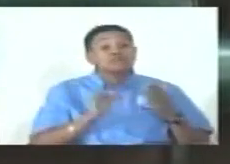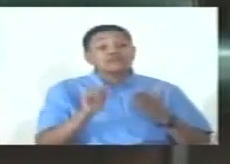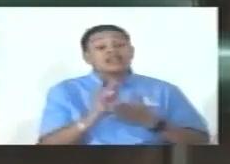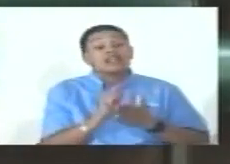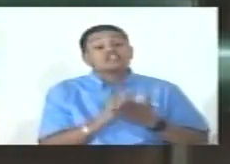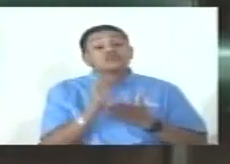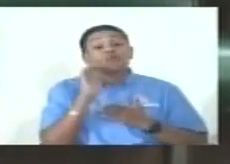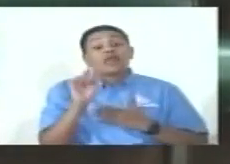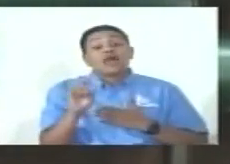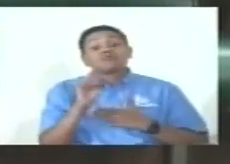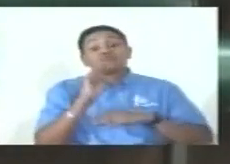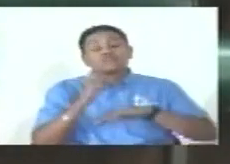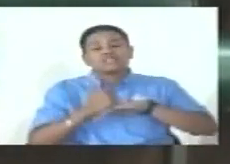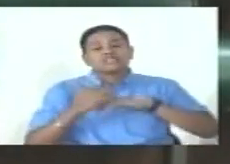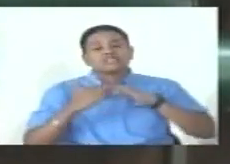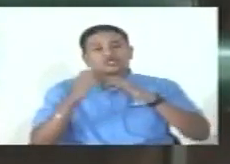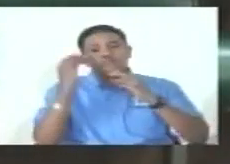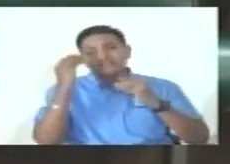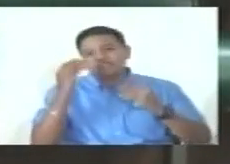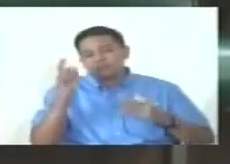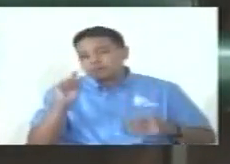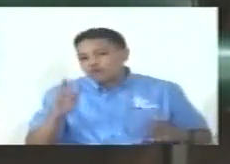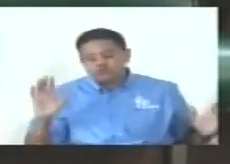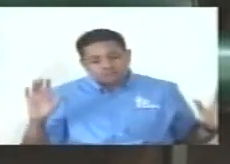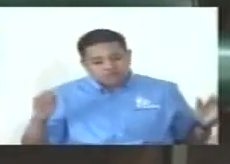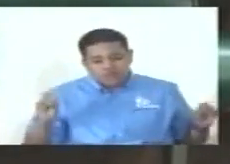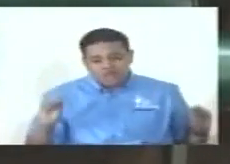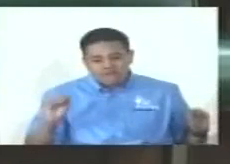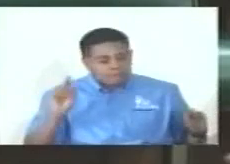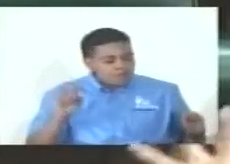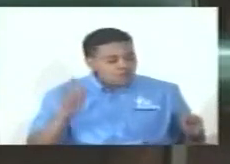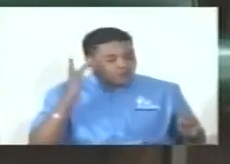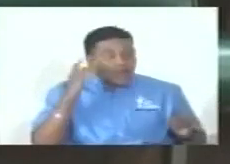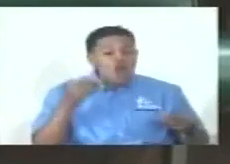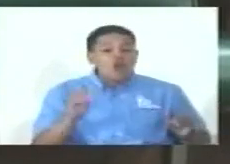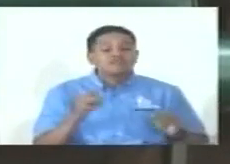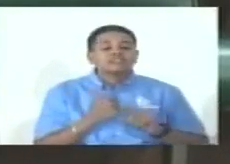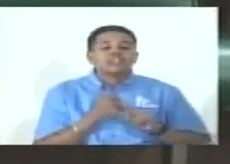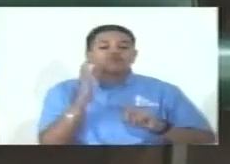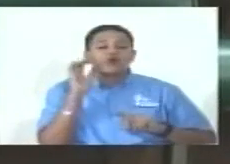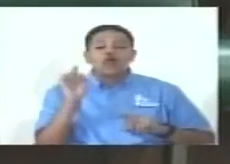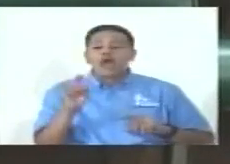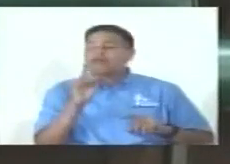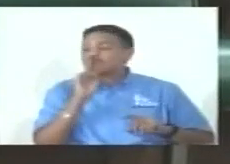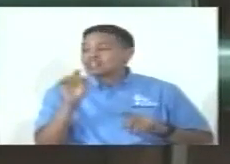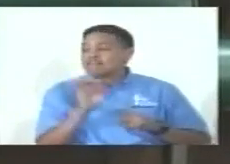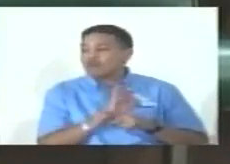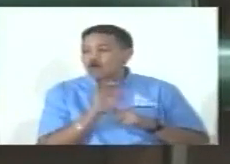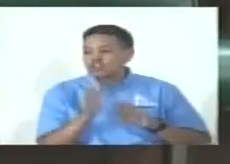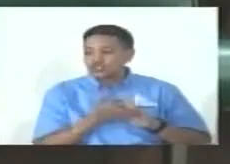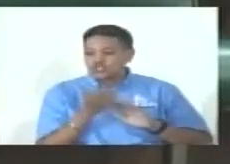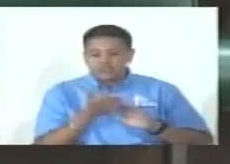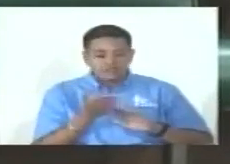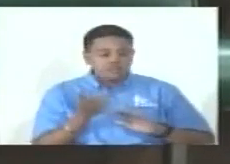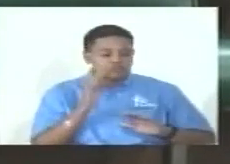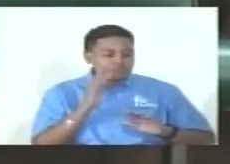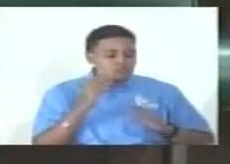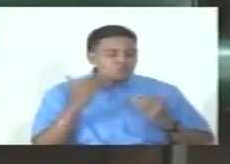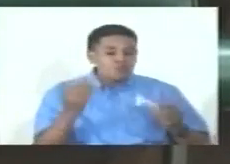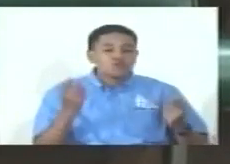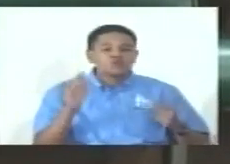to be to set up the information, the office, because the office would have to be functioning in order to carry out its